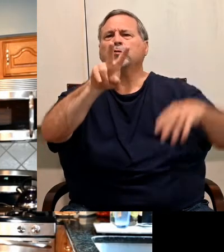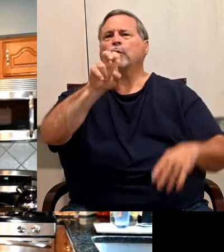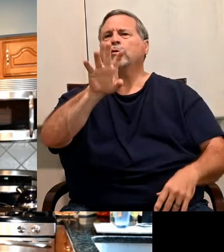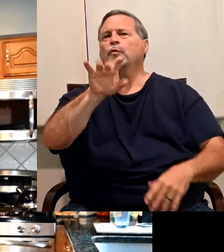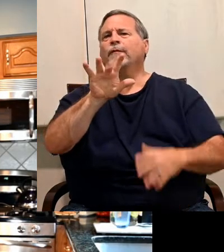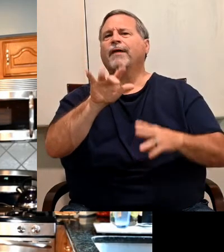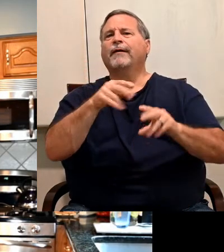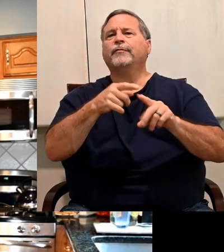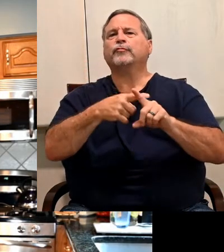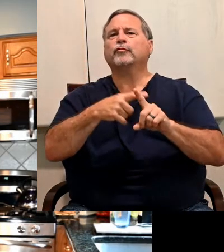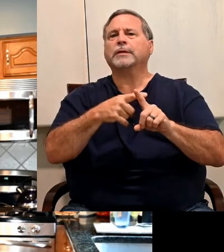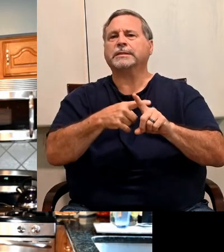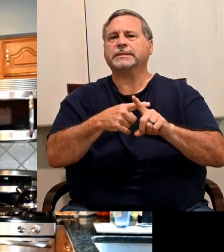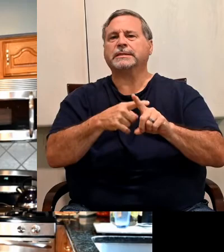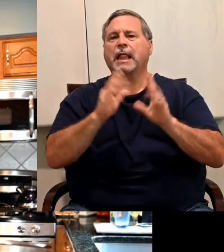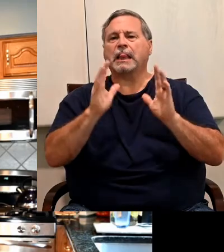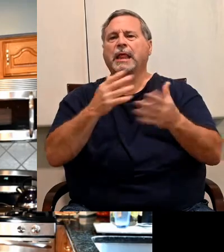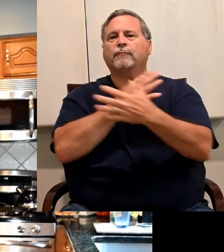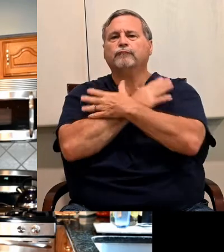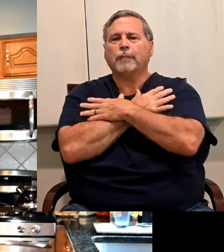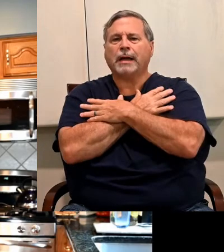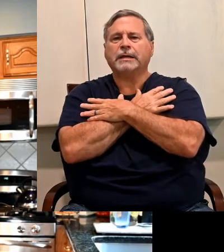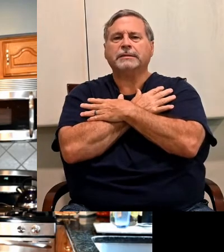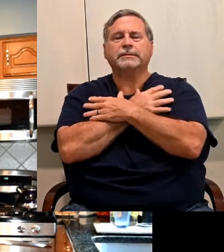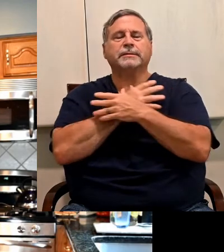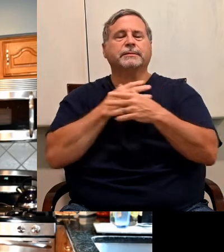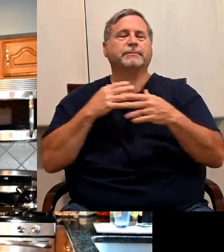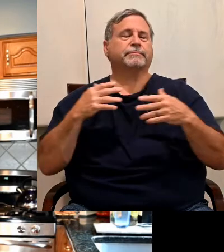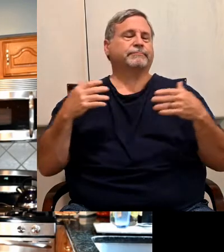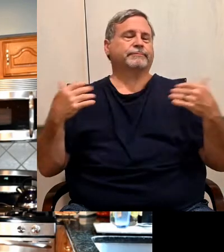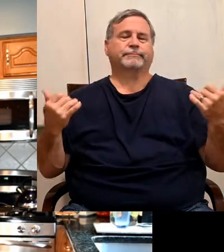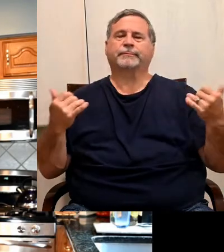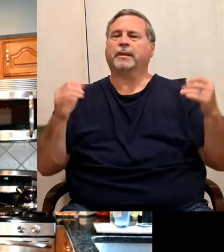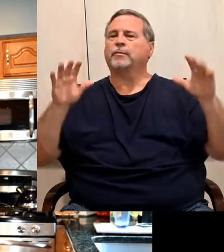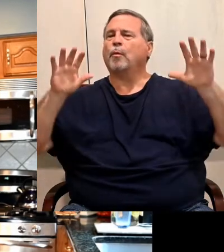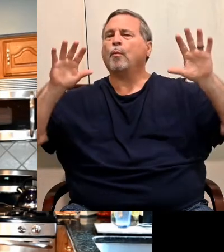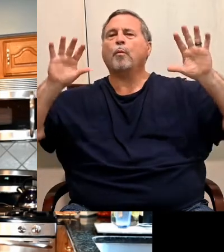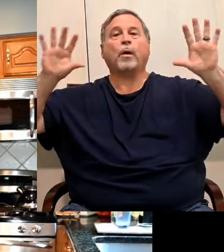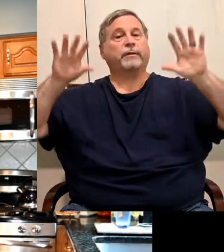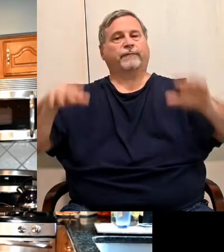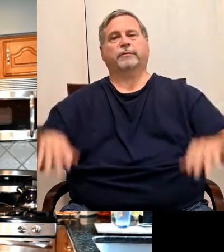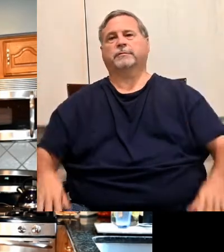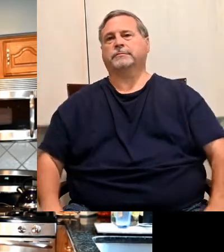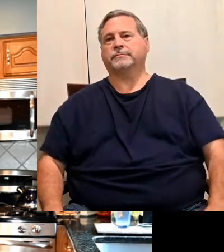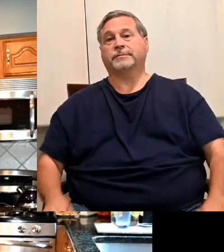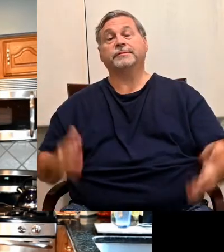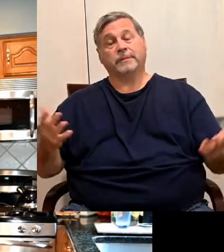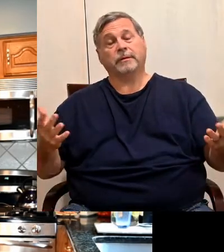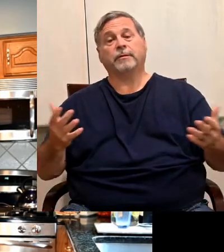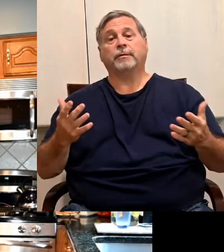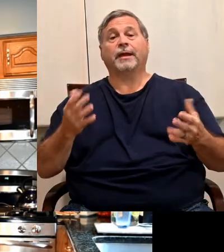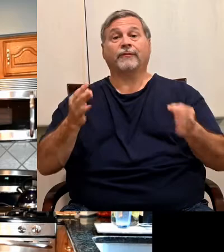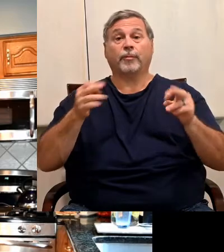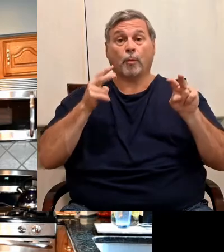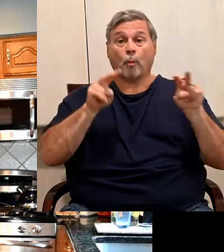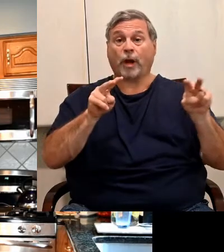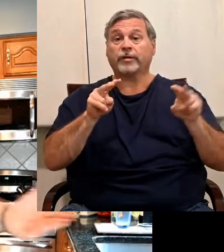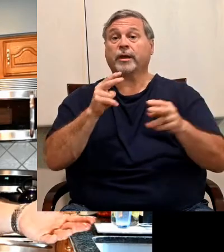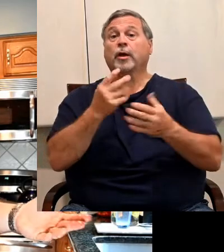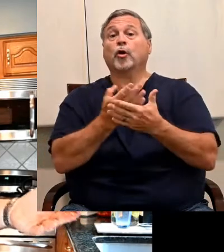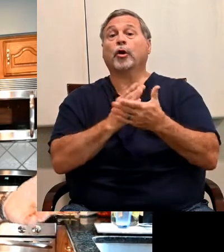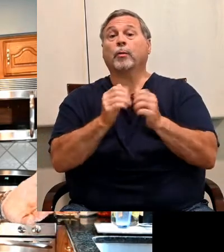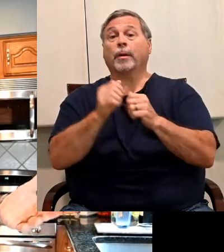smoker at about 225. Let it rest a bit and it is wonderful.